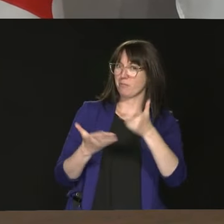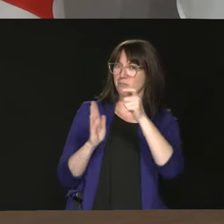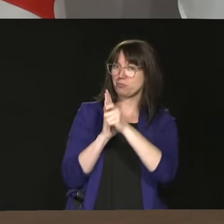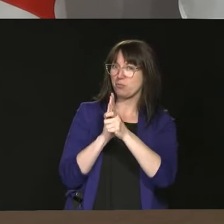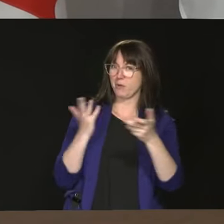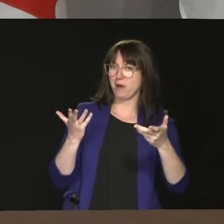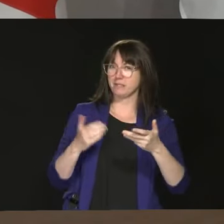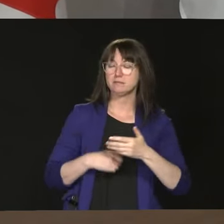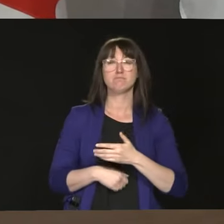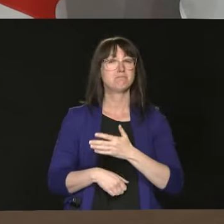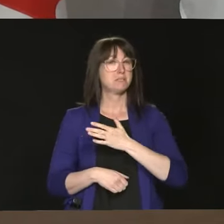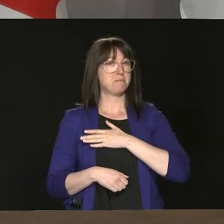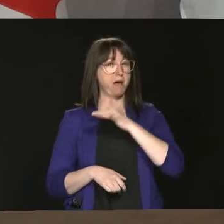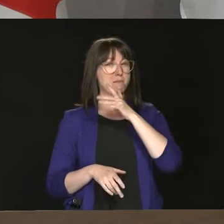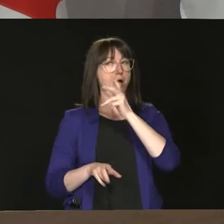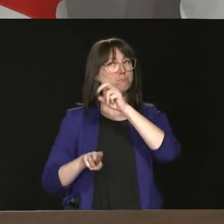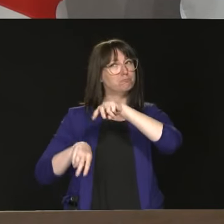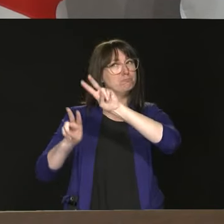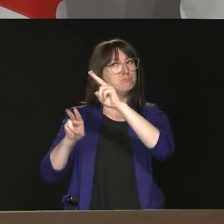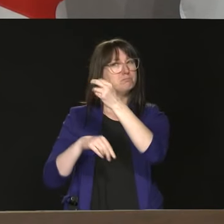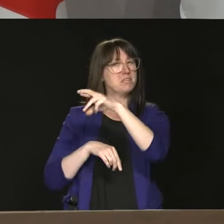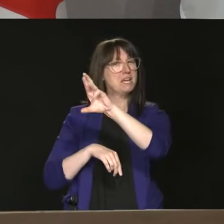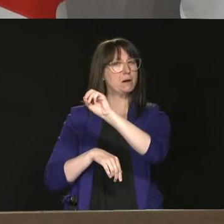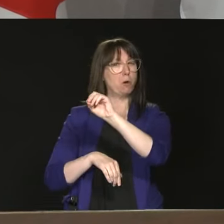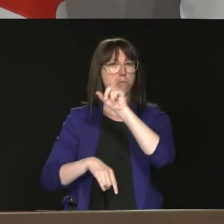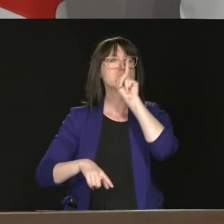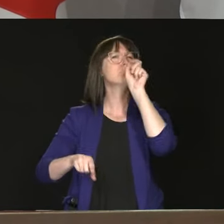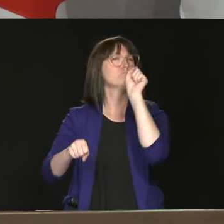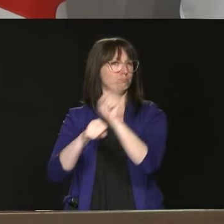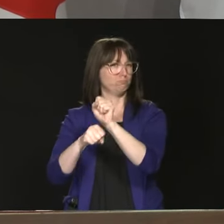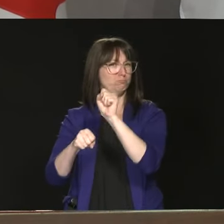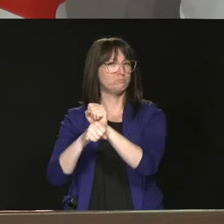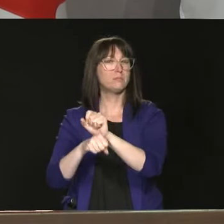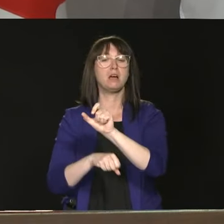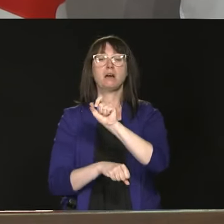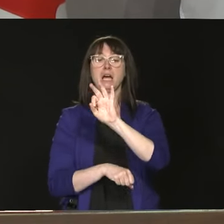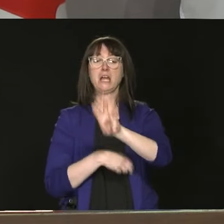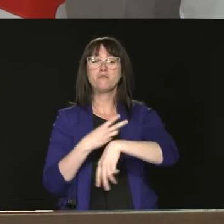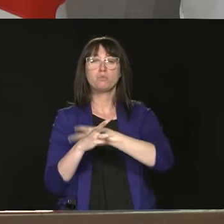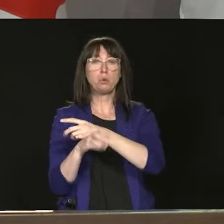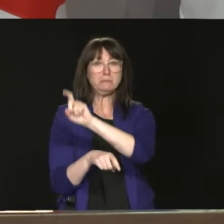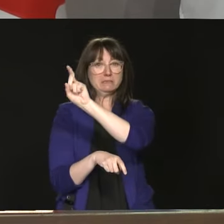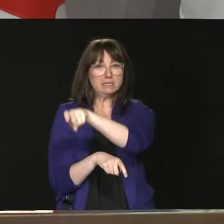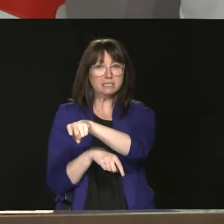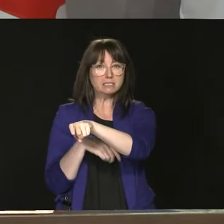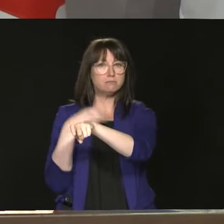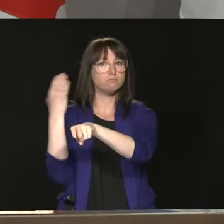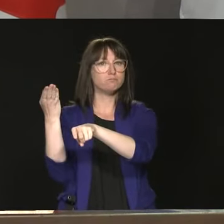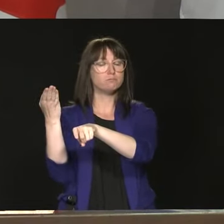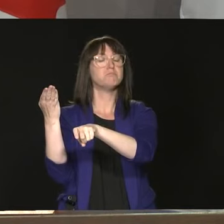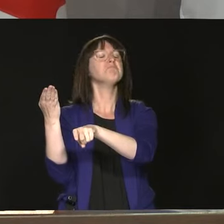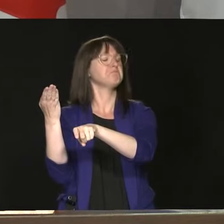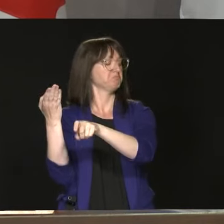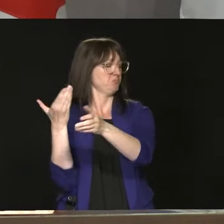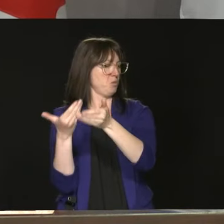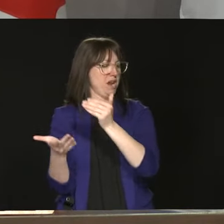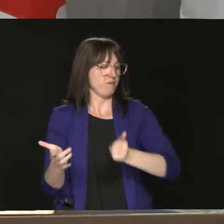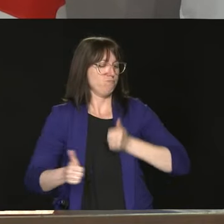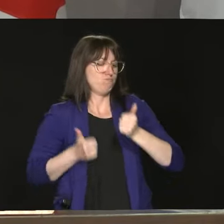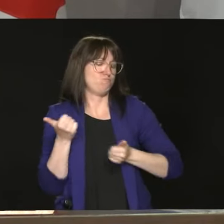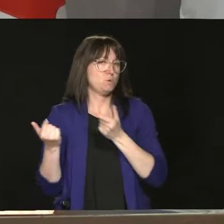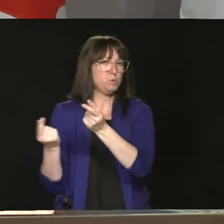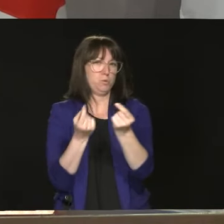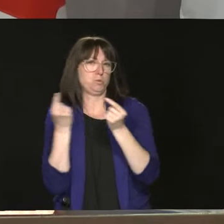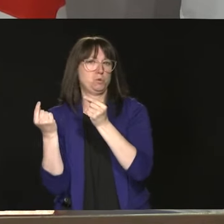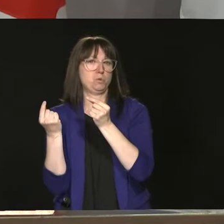so make no mistake. If the world ever needs her, she'll do whatever it takes. We know that she